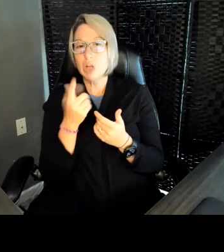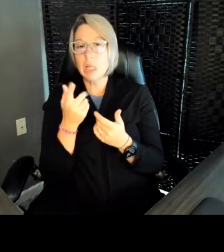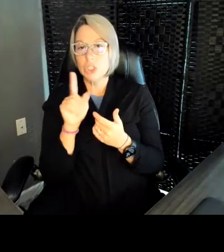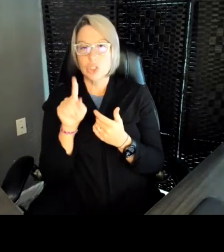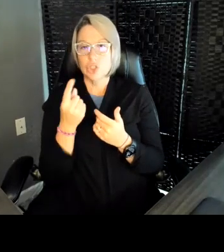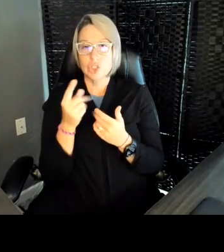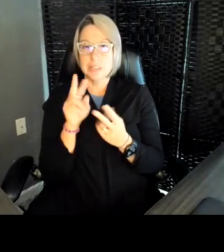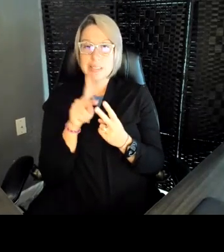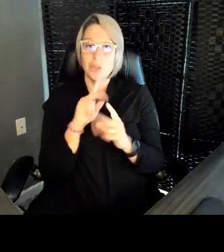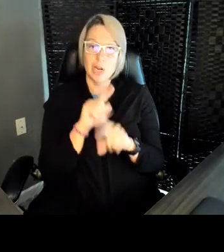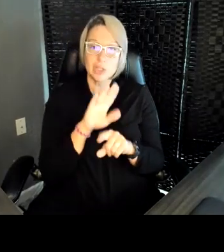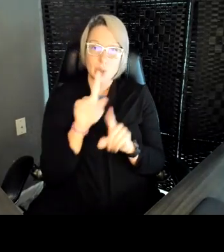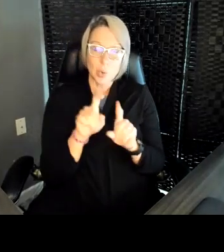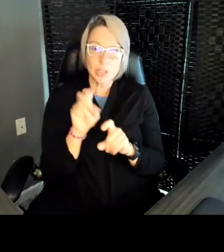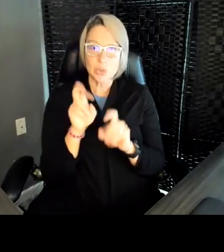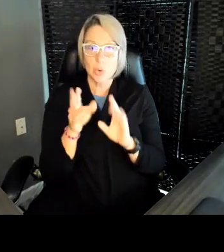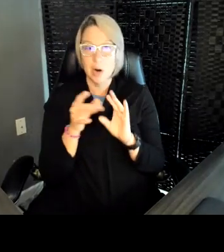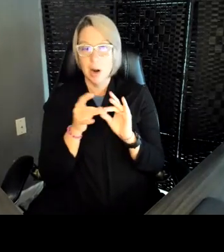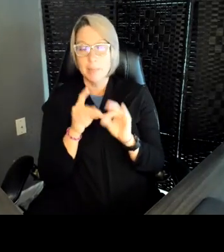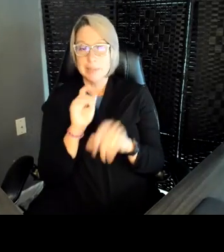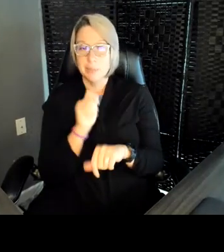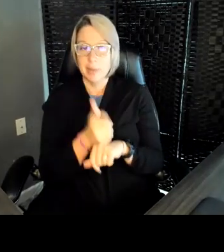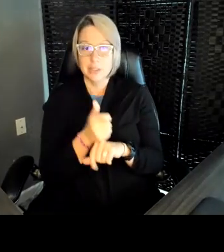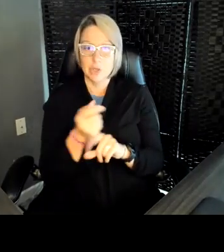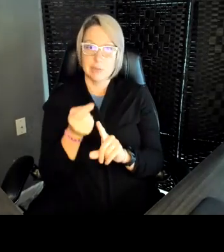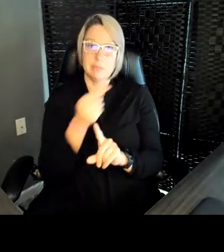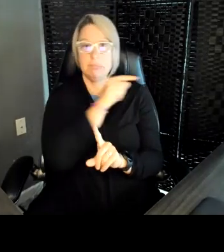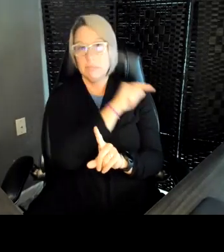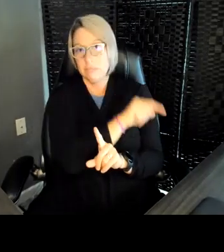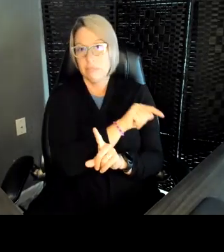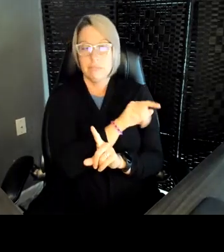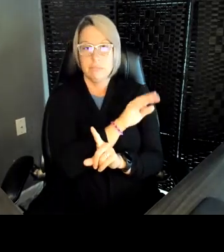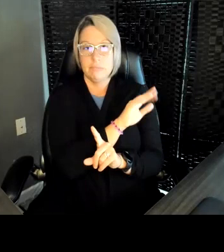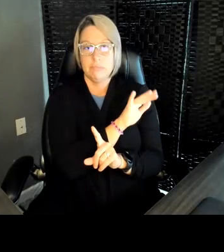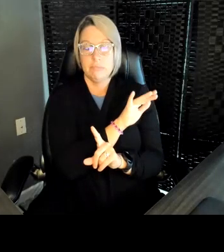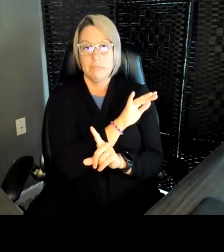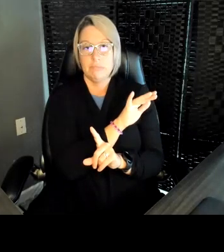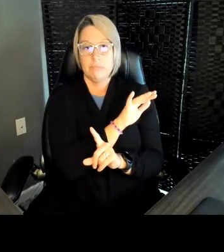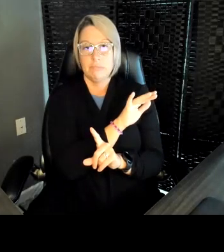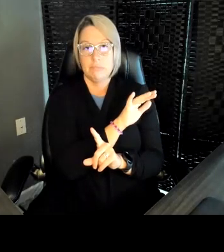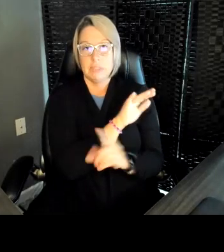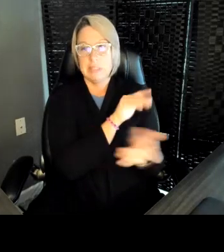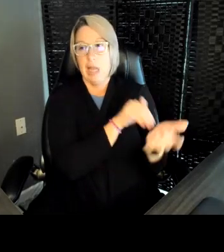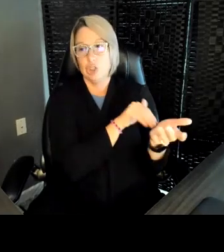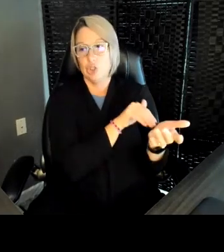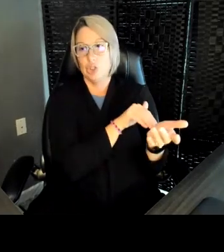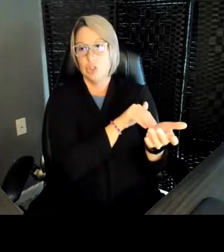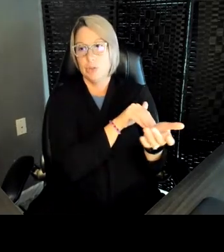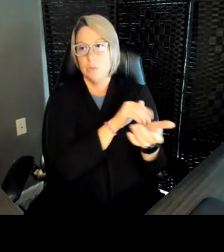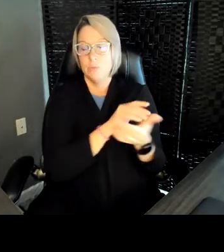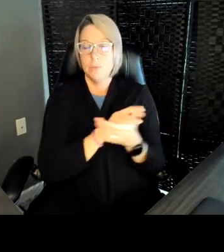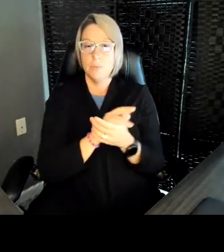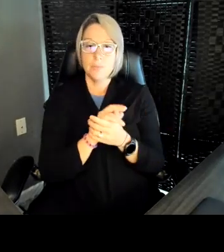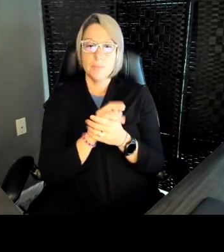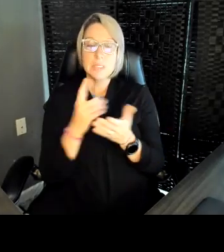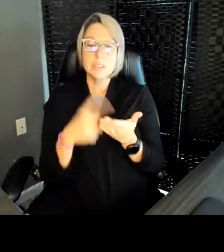either answering your questions or comments based on going all the way back to talking about the doctor. Okay.